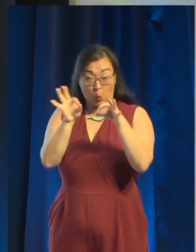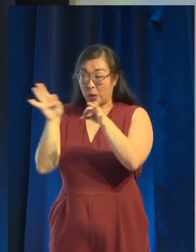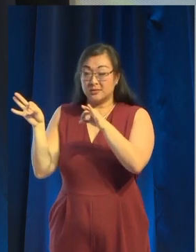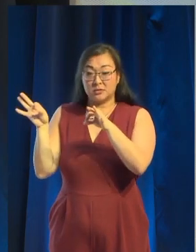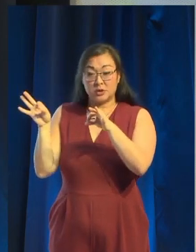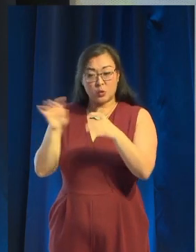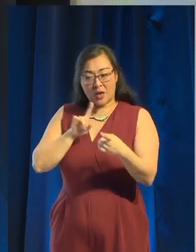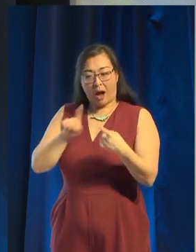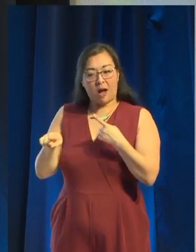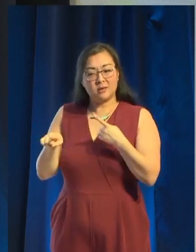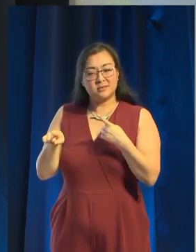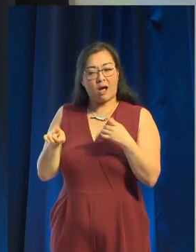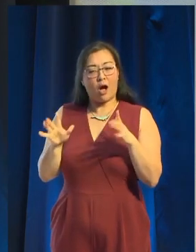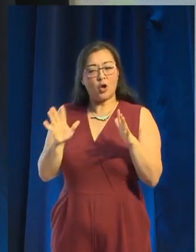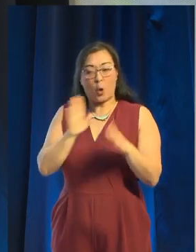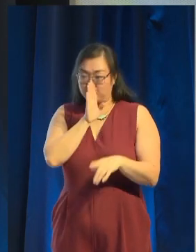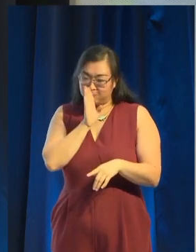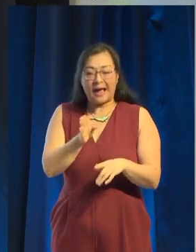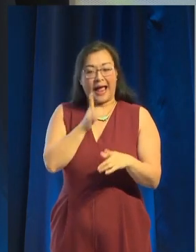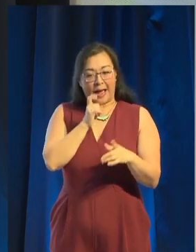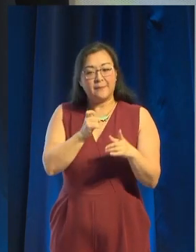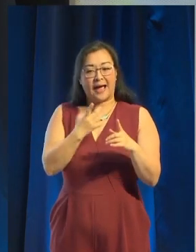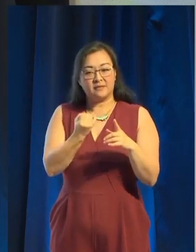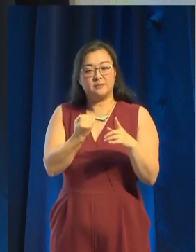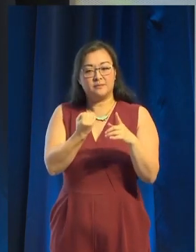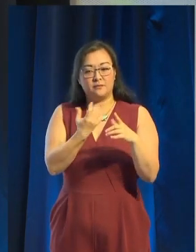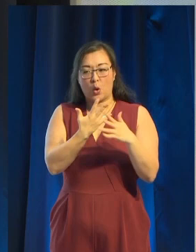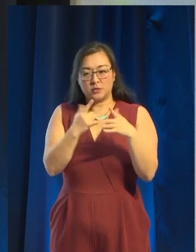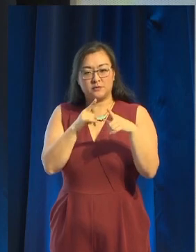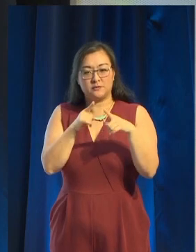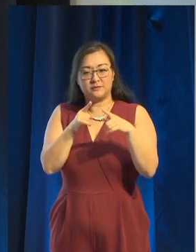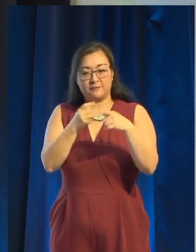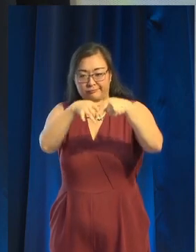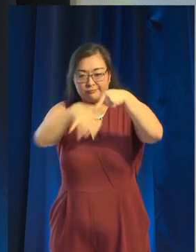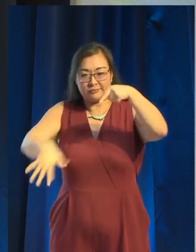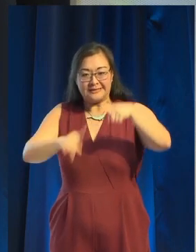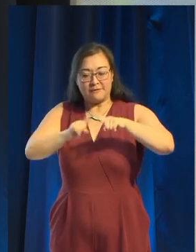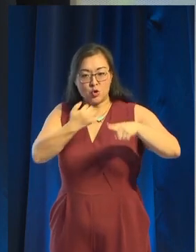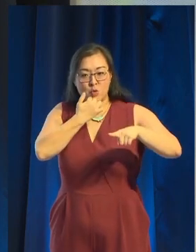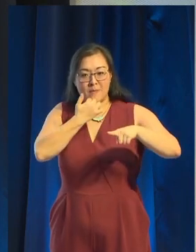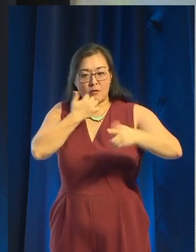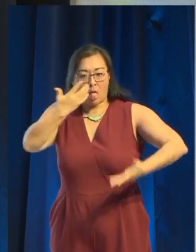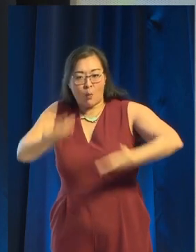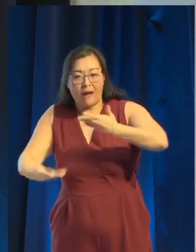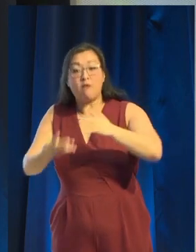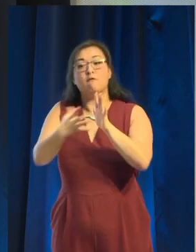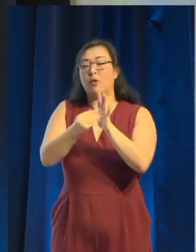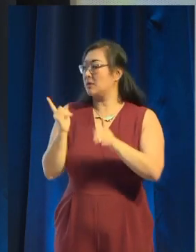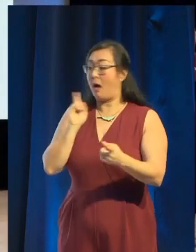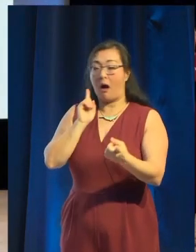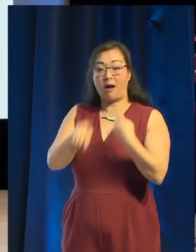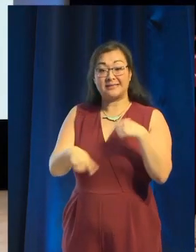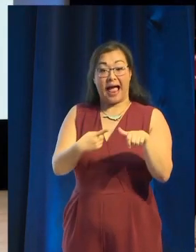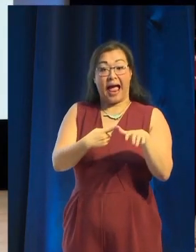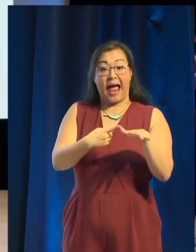in several numerical systems, which means that the answer A, for example, can make you